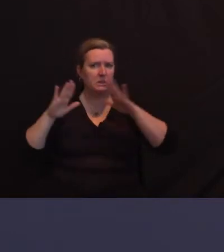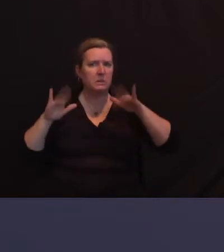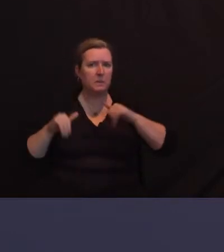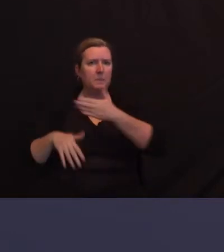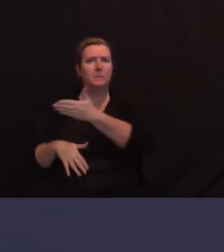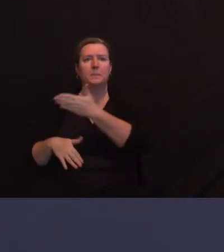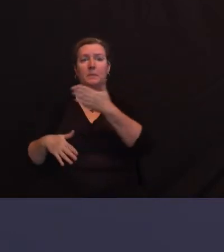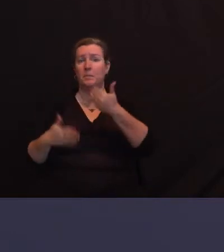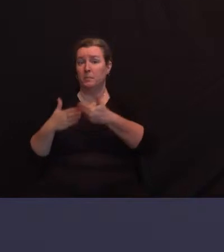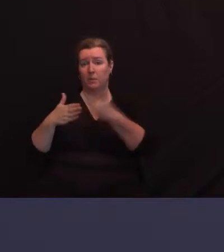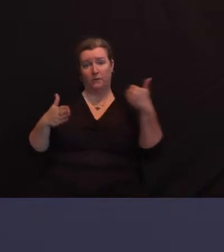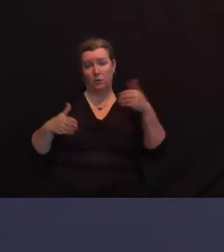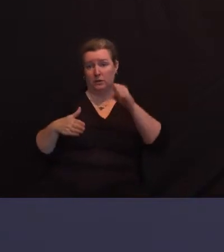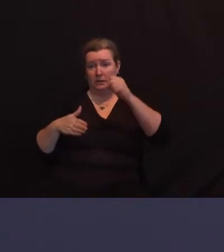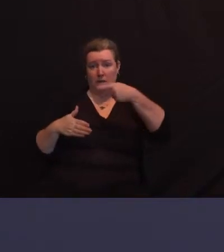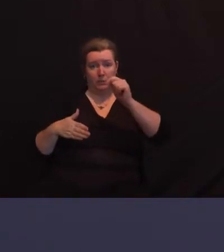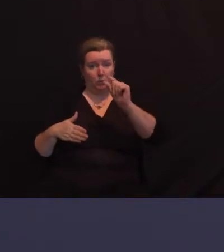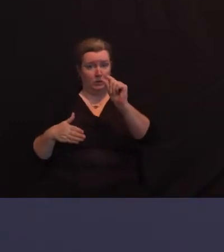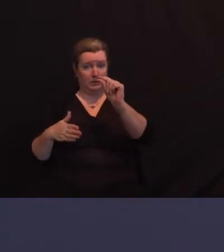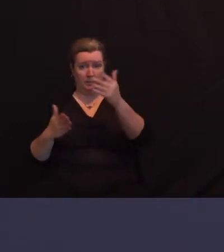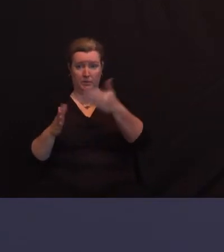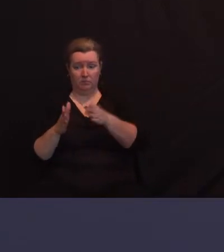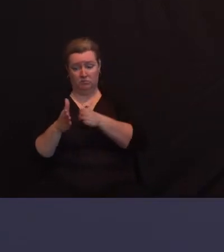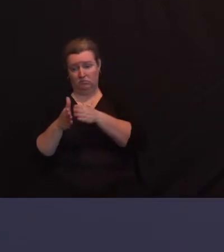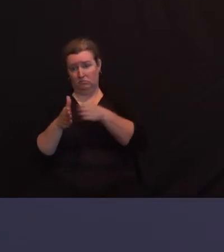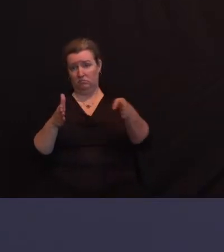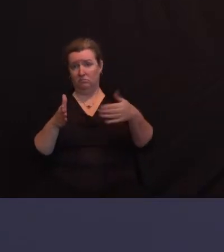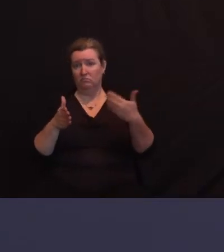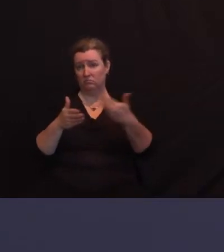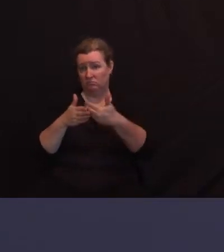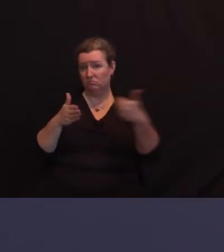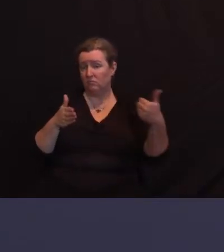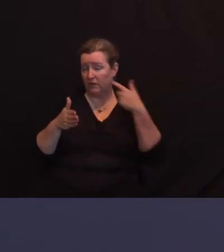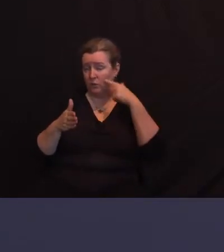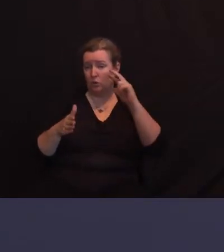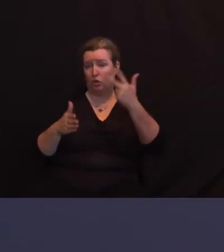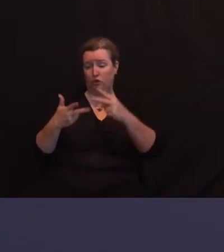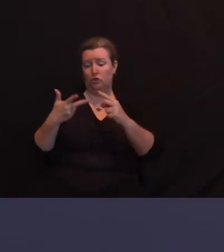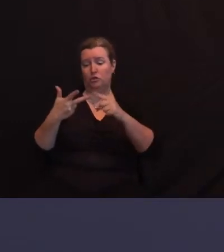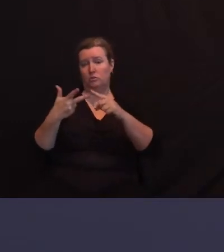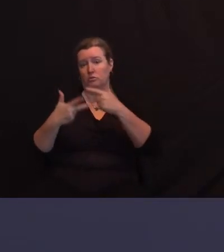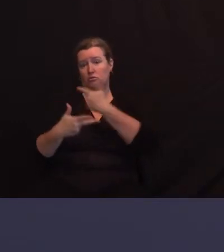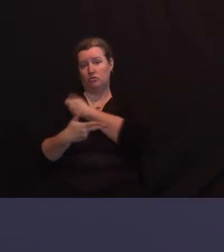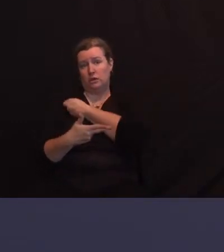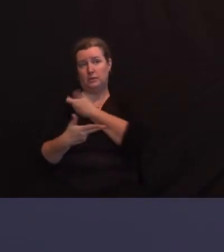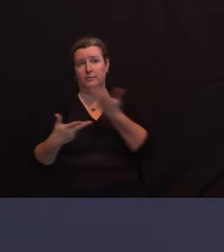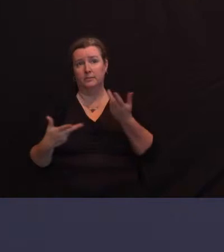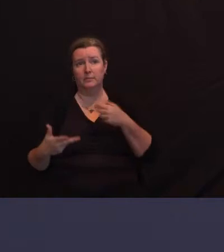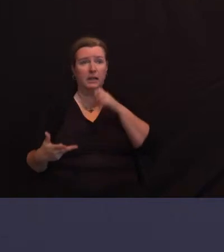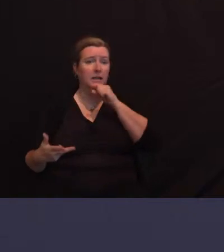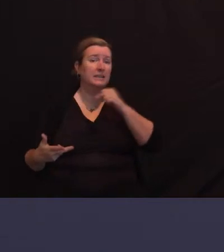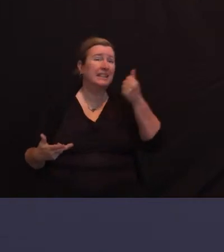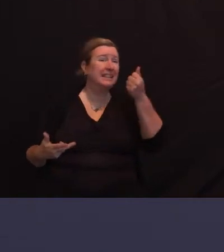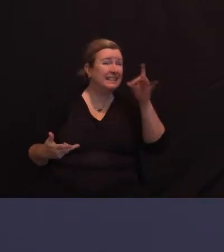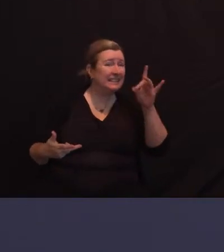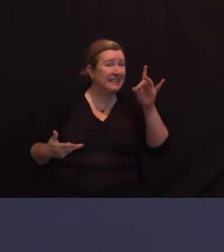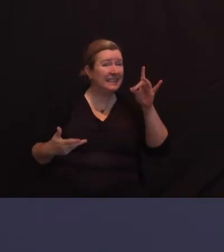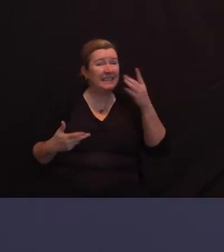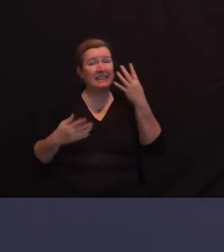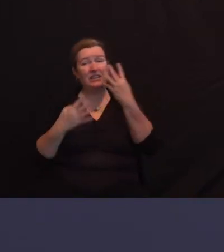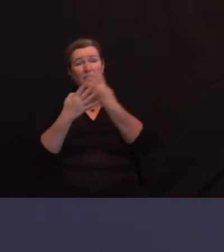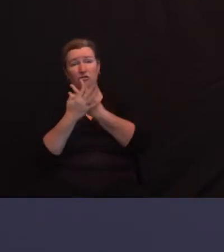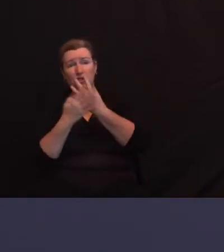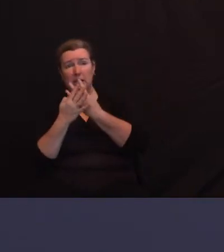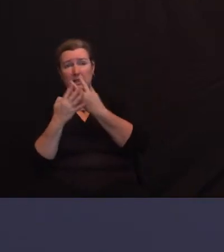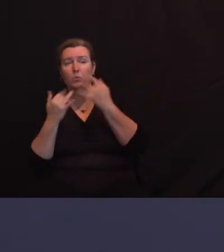As far as testing screening in individuals under 18, we're working with the Department of